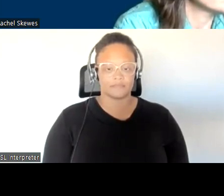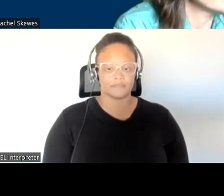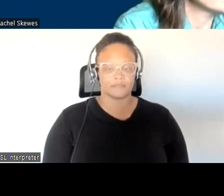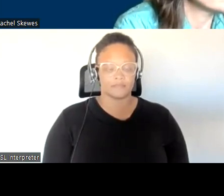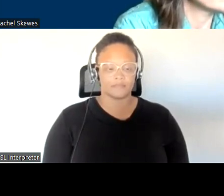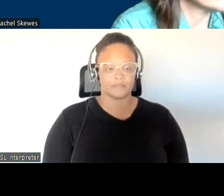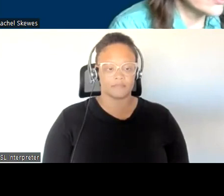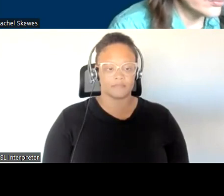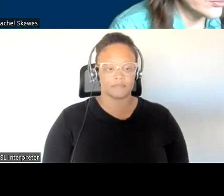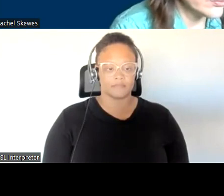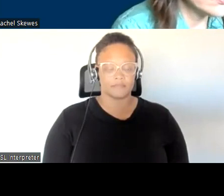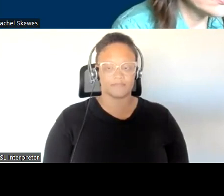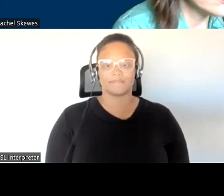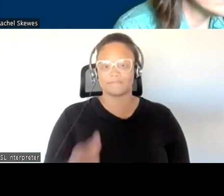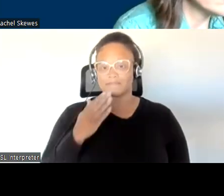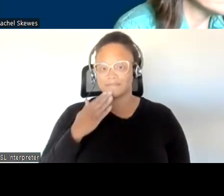nada. Thank you.